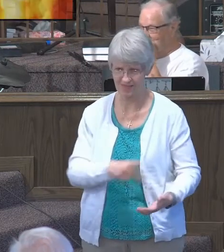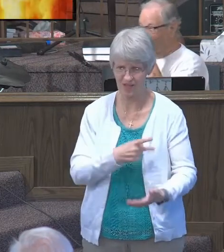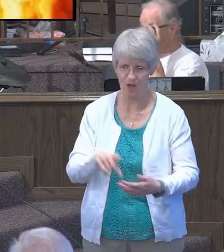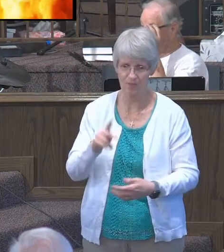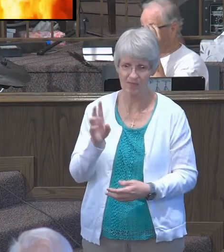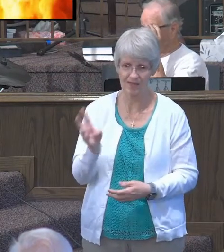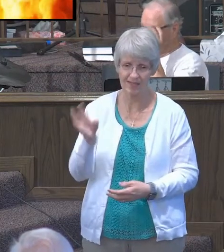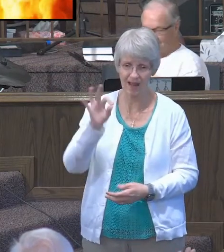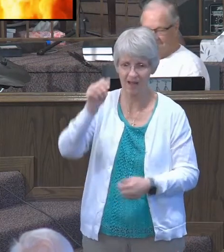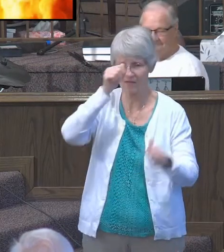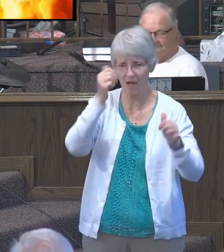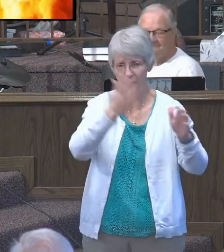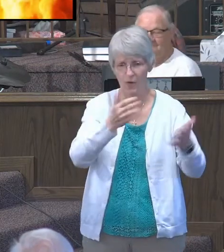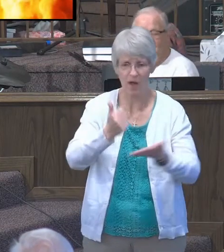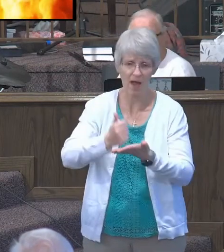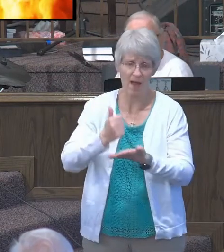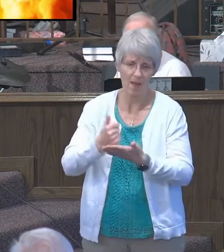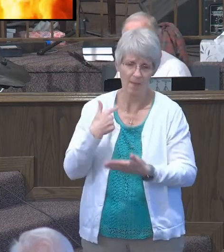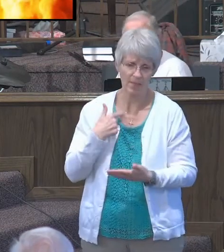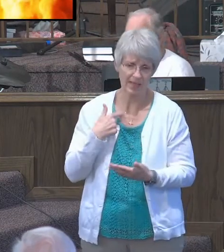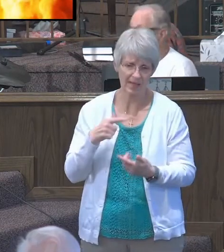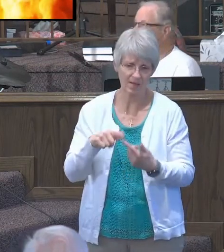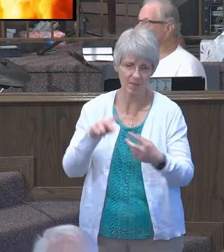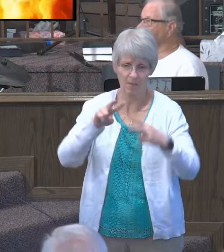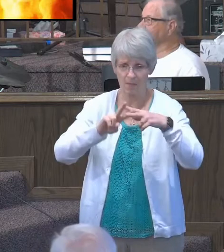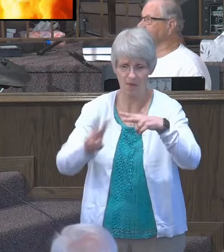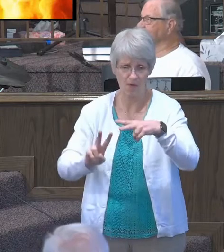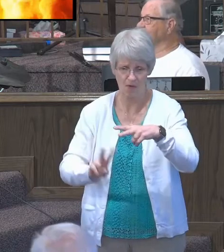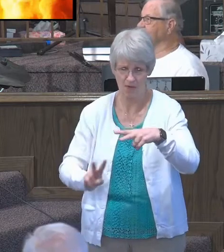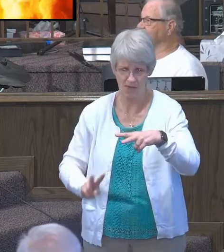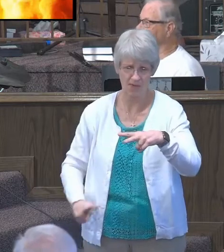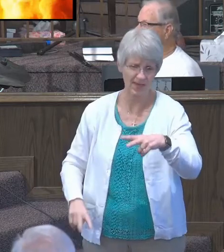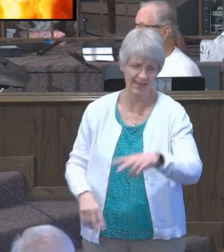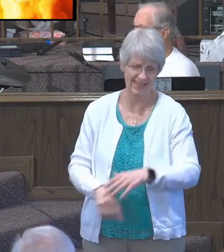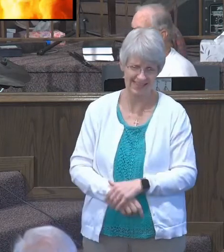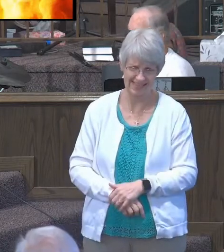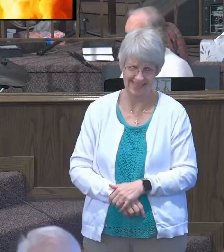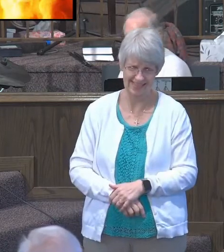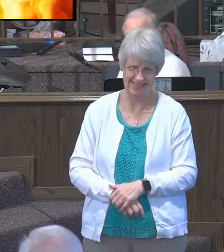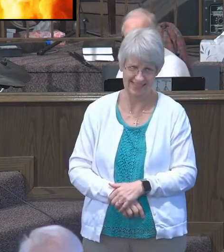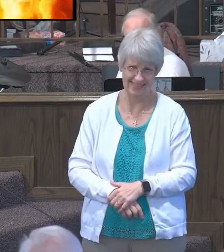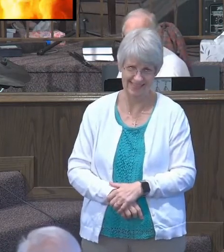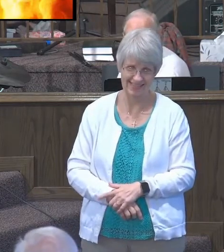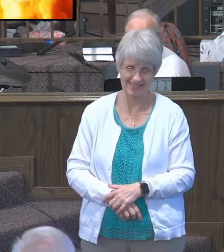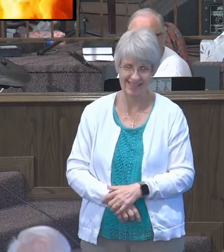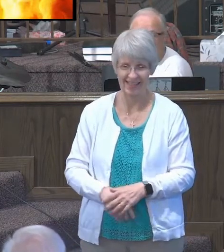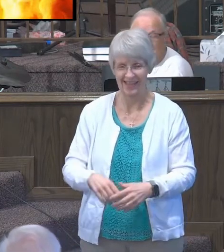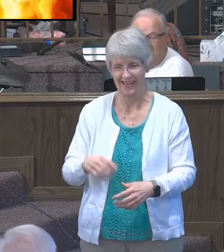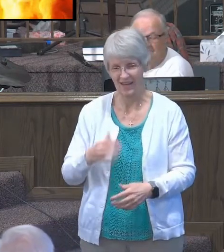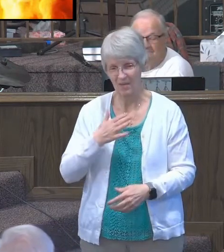under me, swamp water over me. I'm going down for the third time. And ever. I'm hoarse from calling for